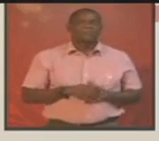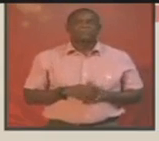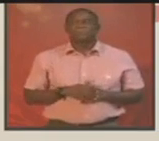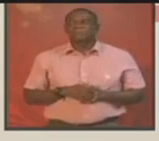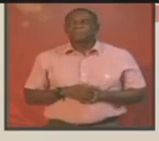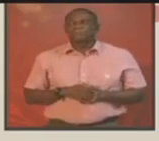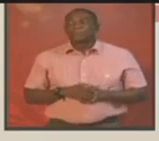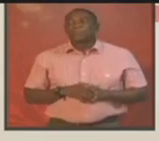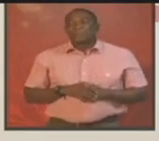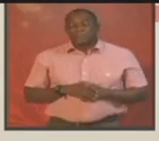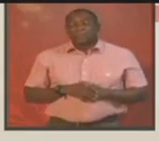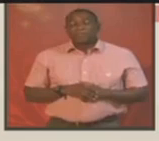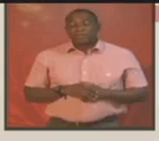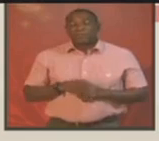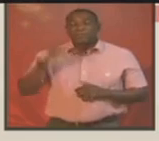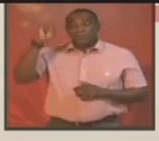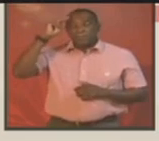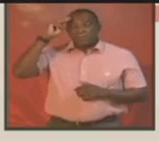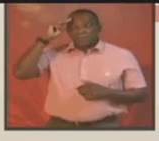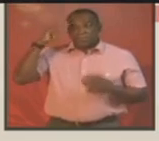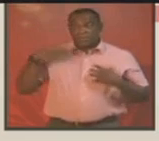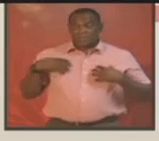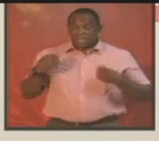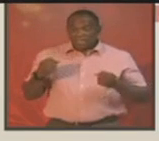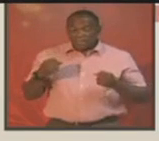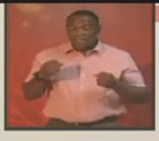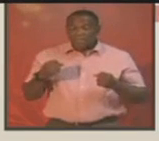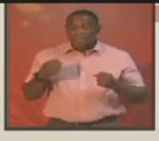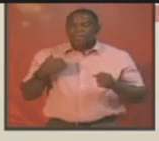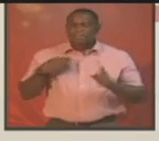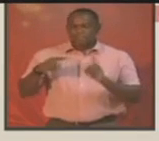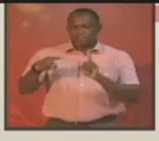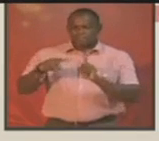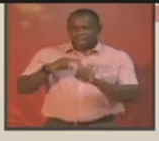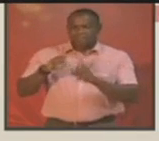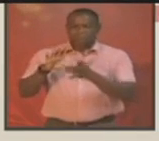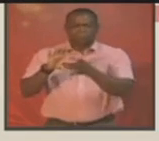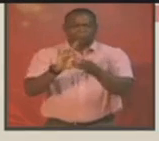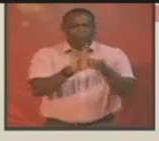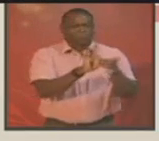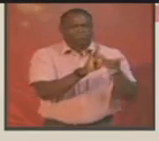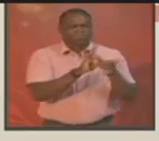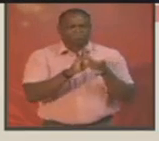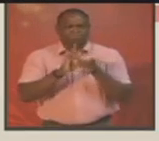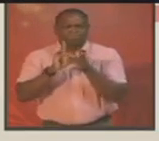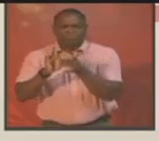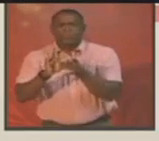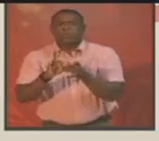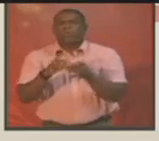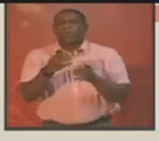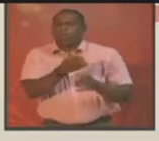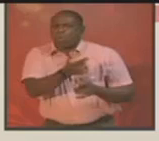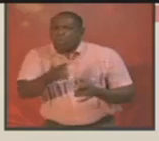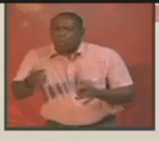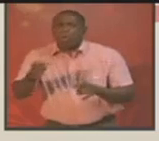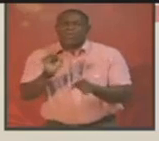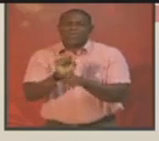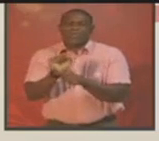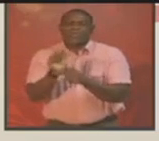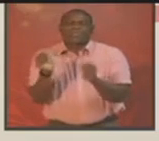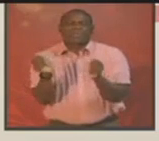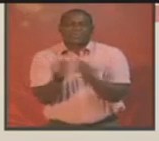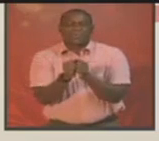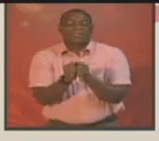a positive relationship with all of the stakeholders that we work with as part of the national COVID-19